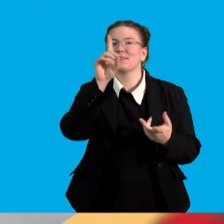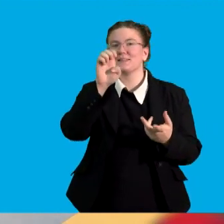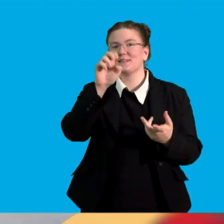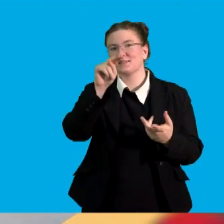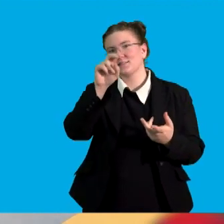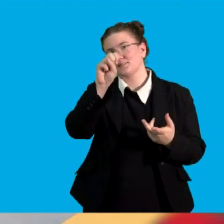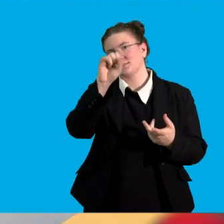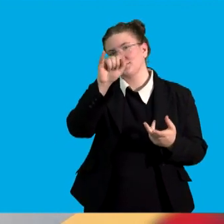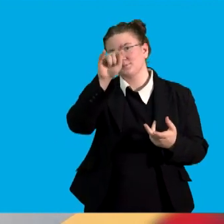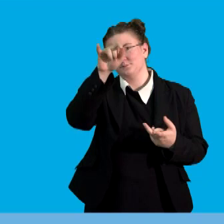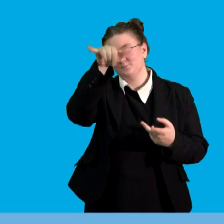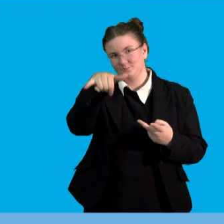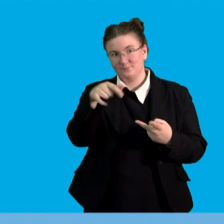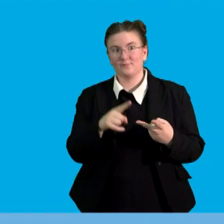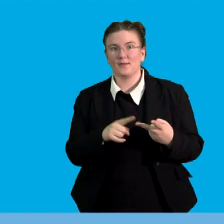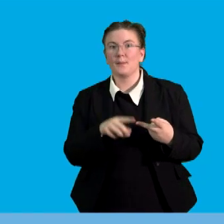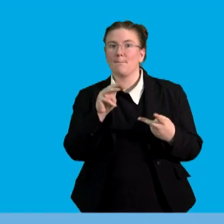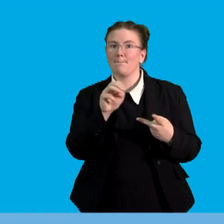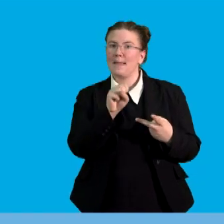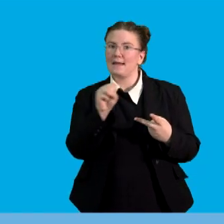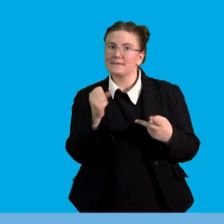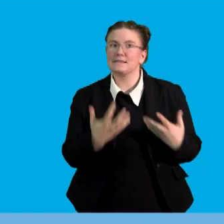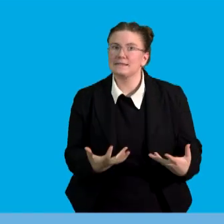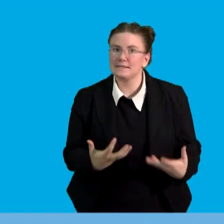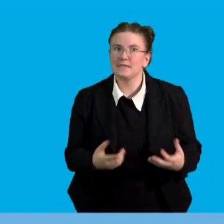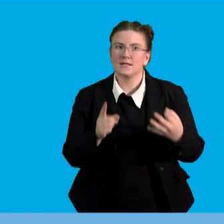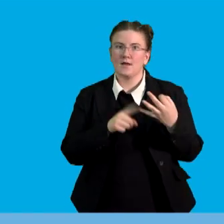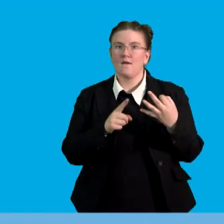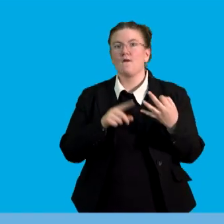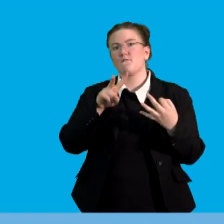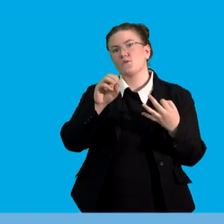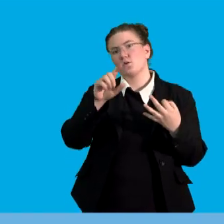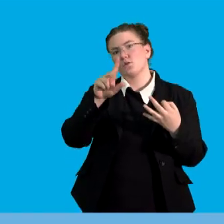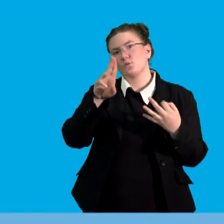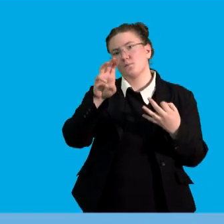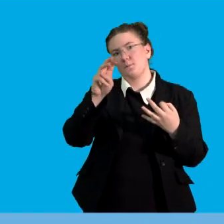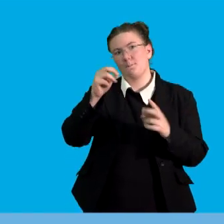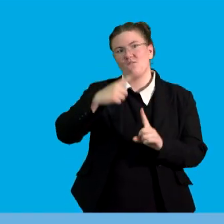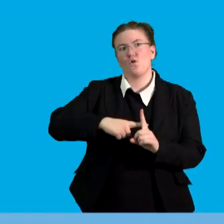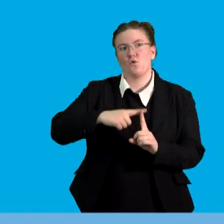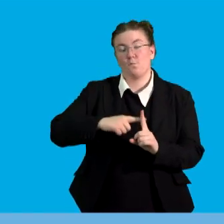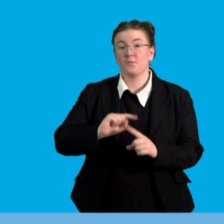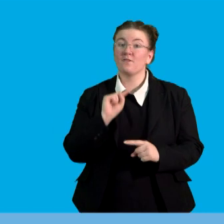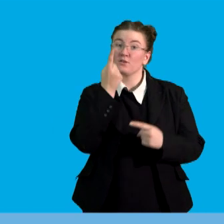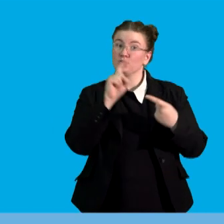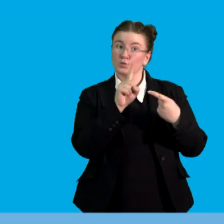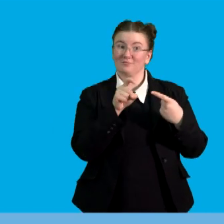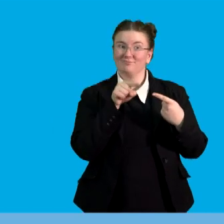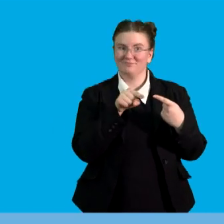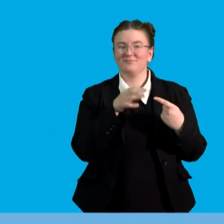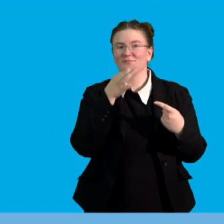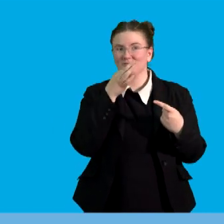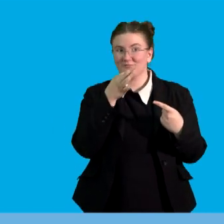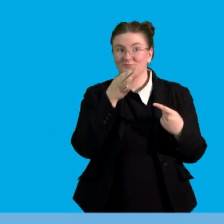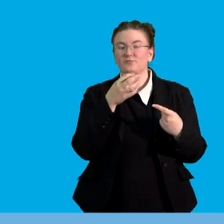So then let's start. The first question given to us says, draw particles of a liquid and a gas. We